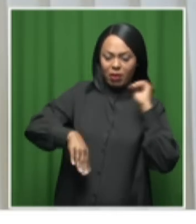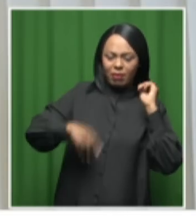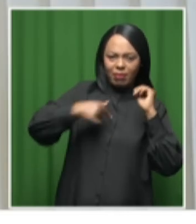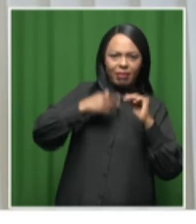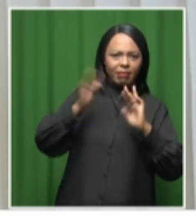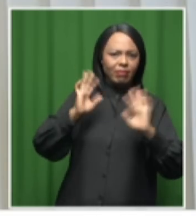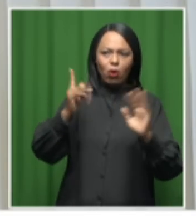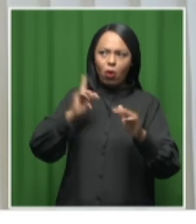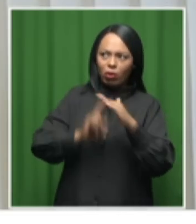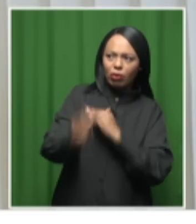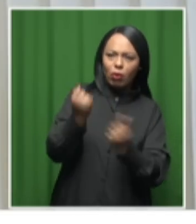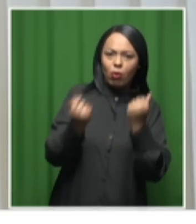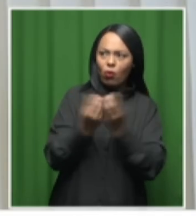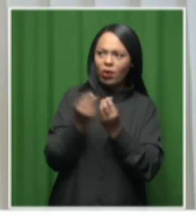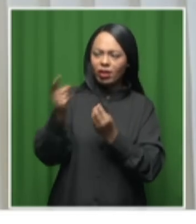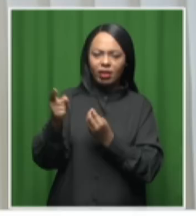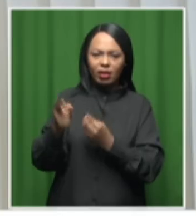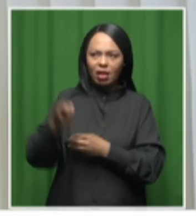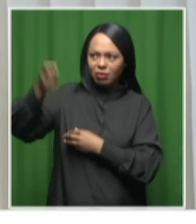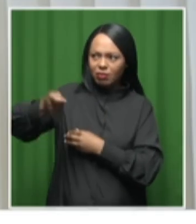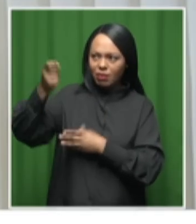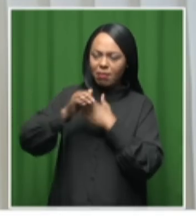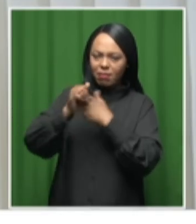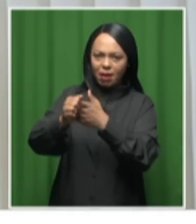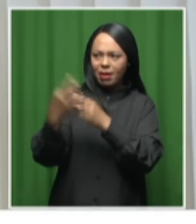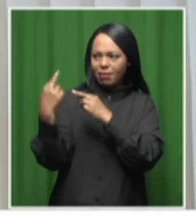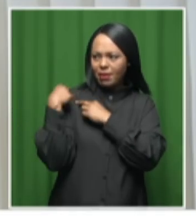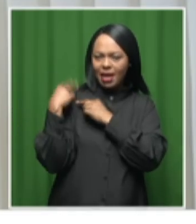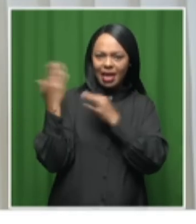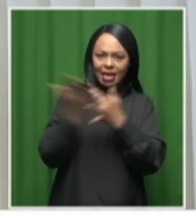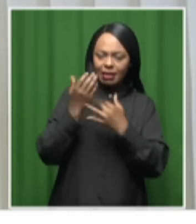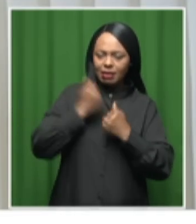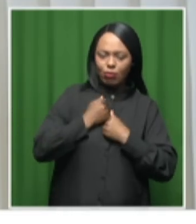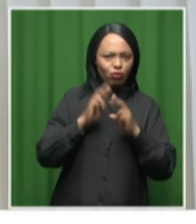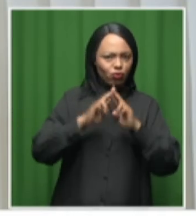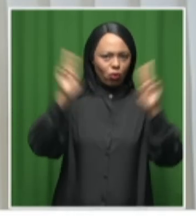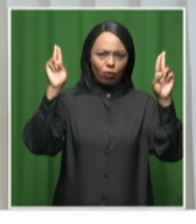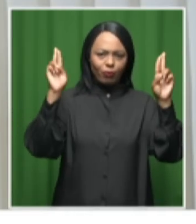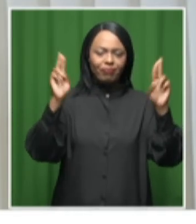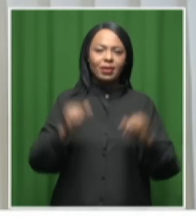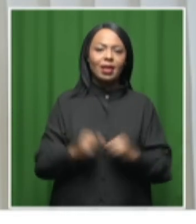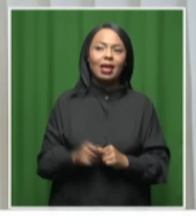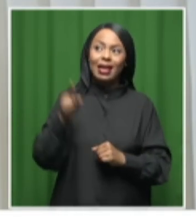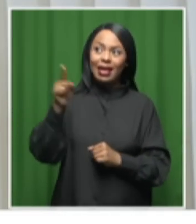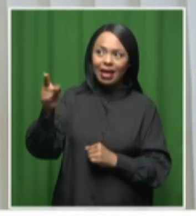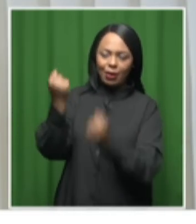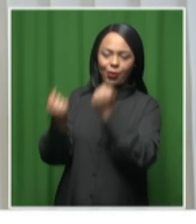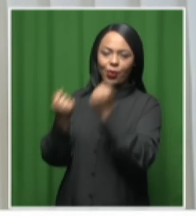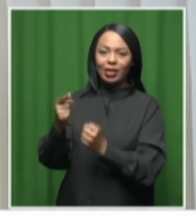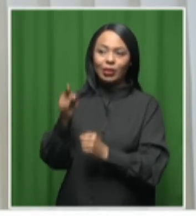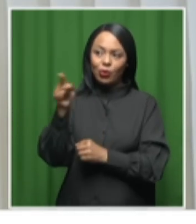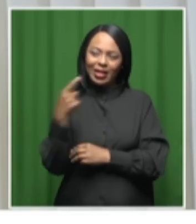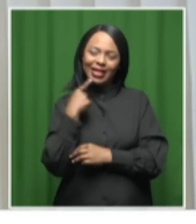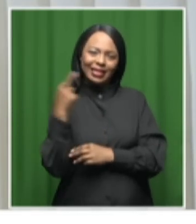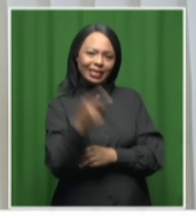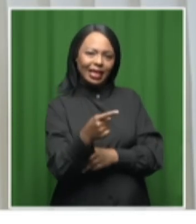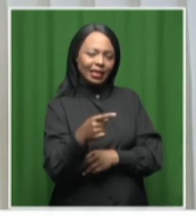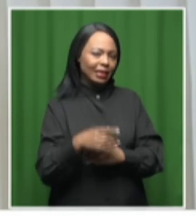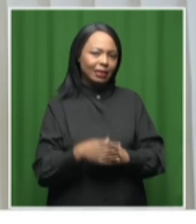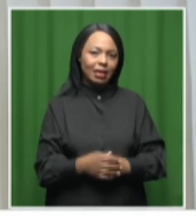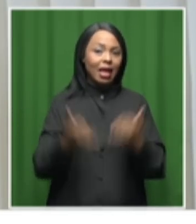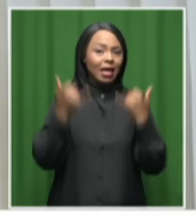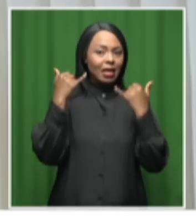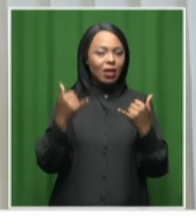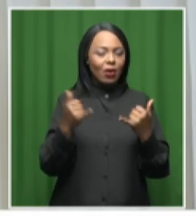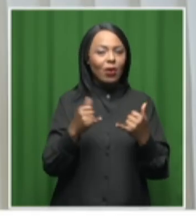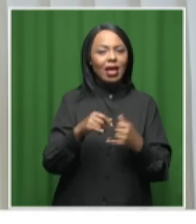leave of the court to extend the definition of the charge to prosecute. The state, on the other hand, is saying, no, there is tried law. In fact,